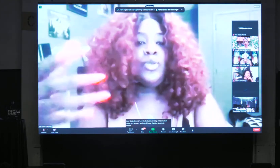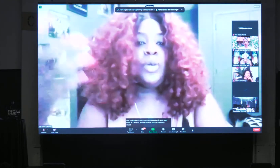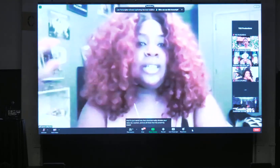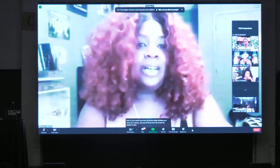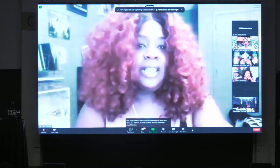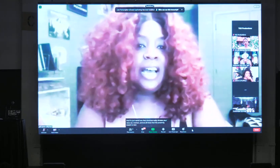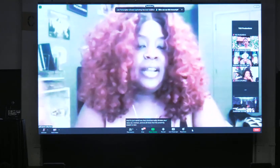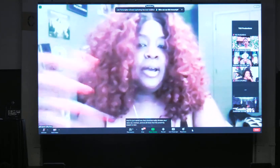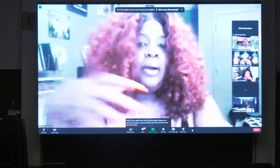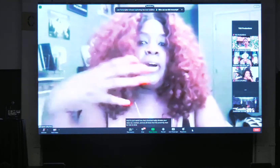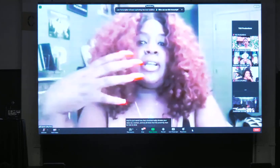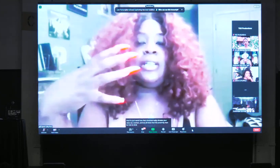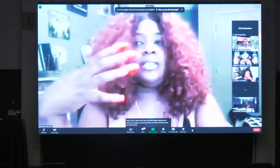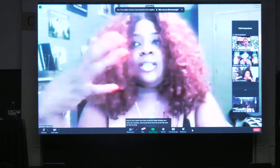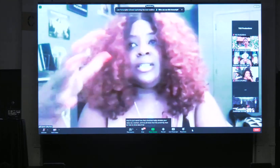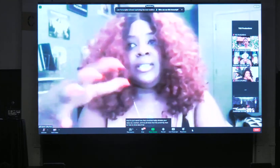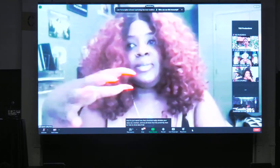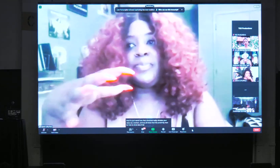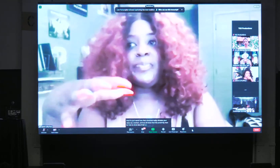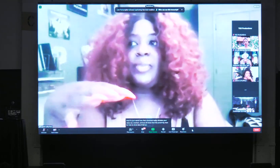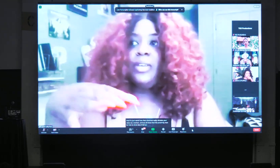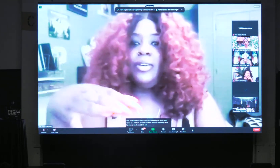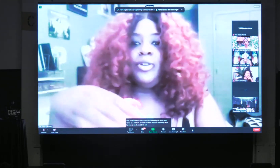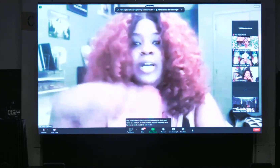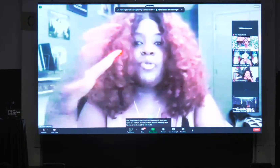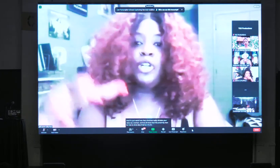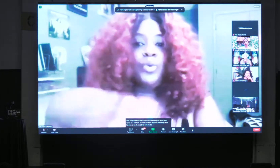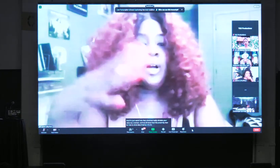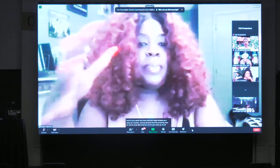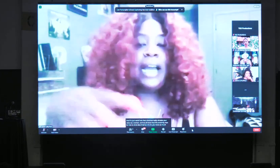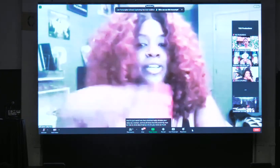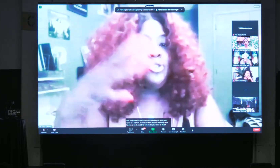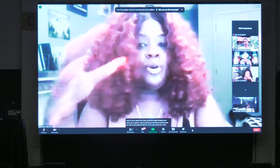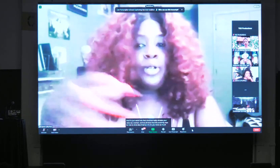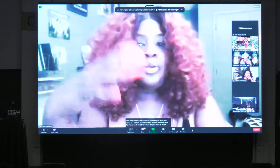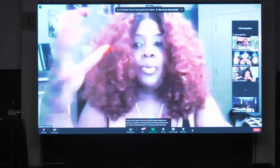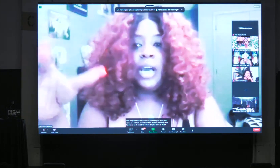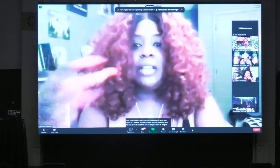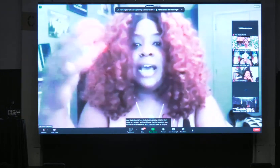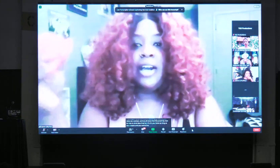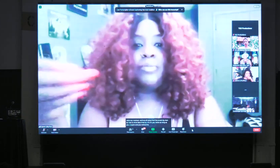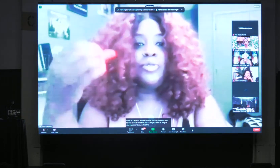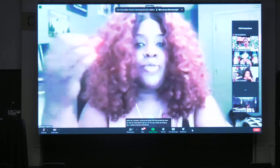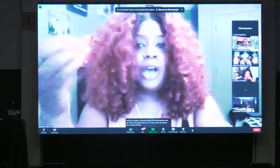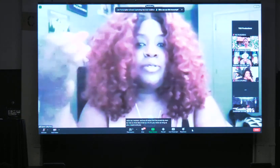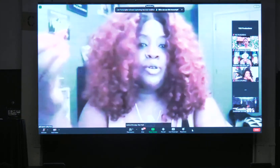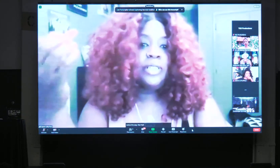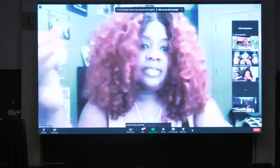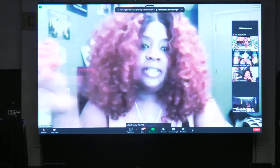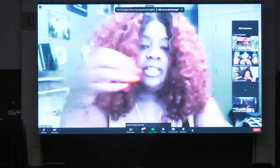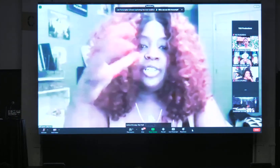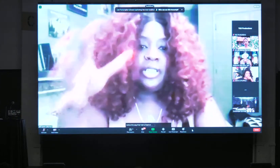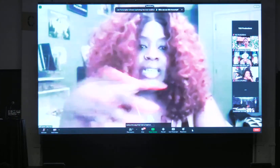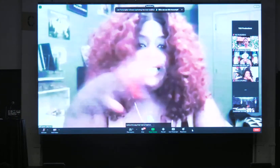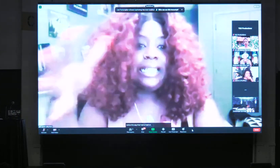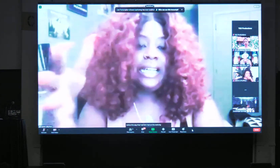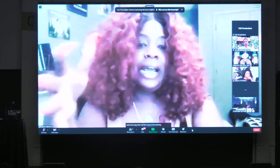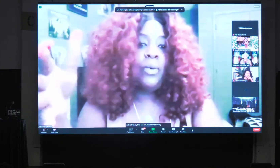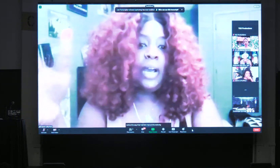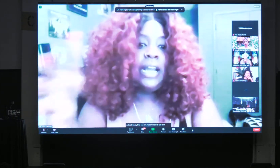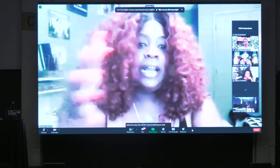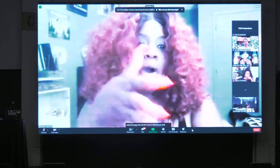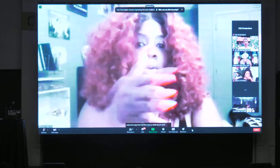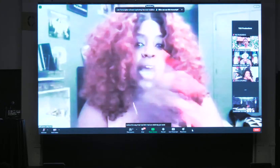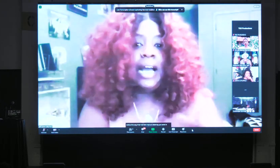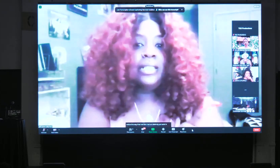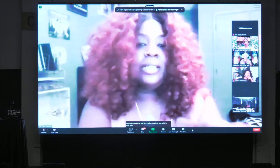is what does that. But it's you know, as more as you unpack and you notice the way that heteronormativity just exists in that